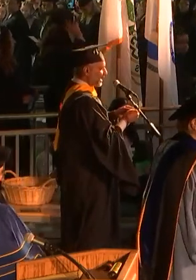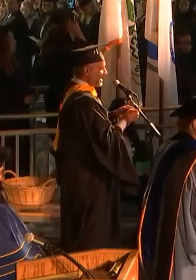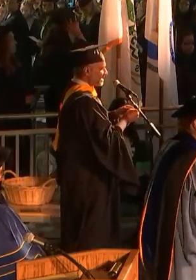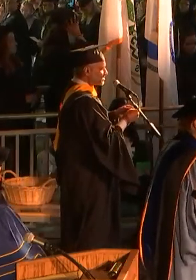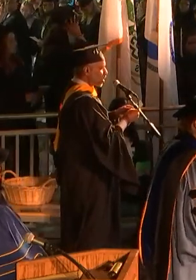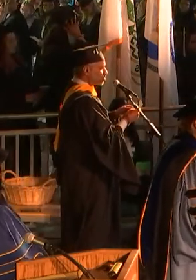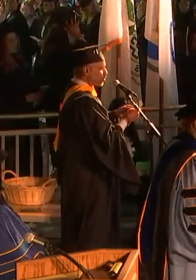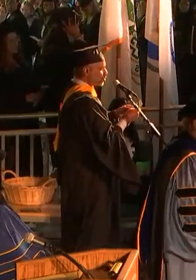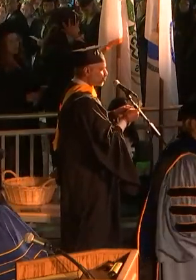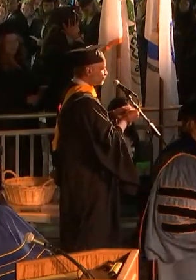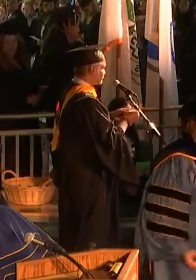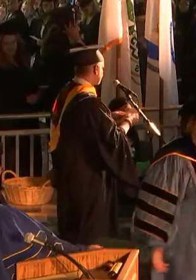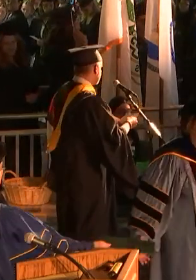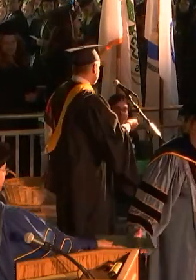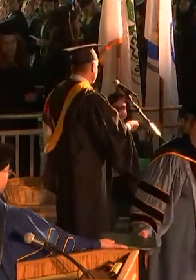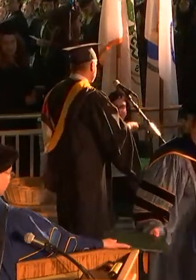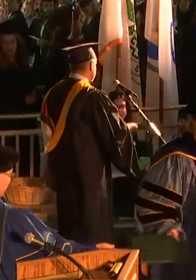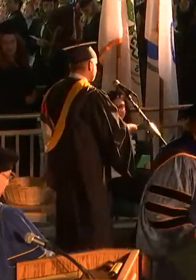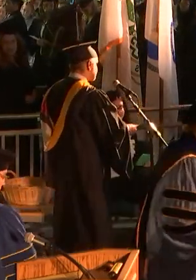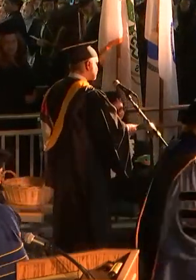Paul N. Gokunu.